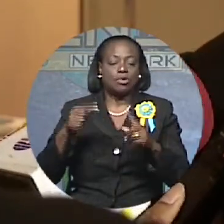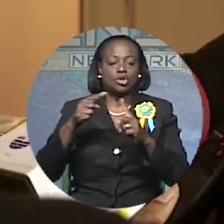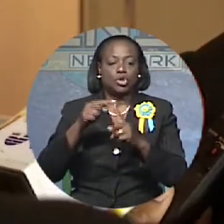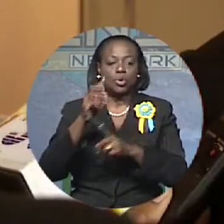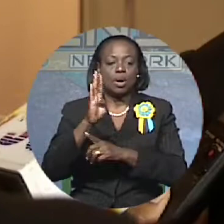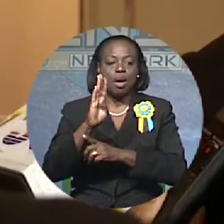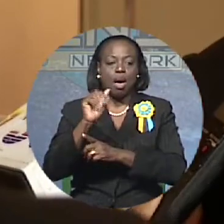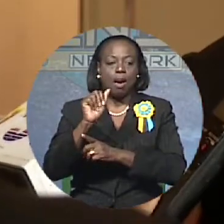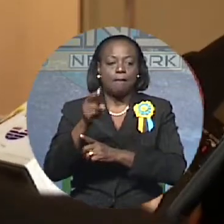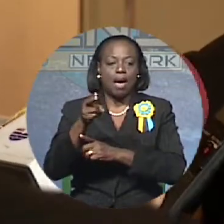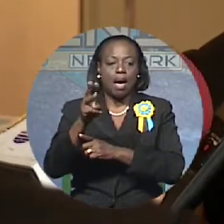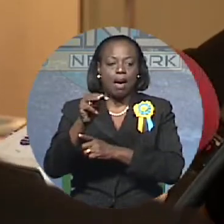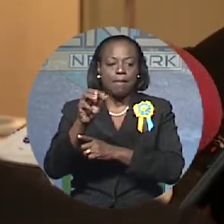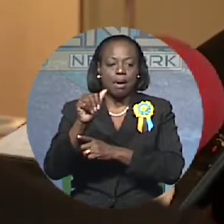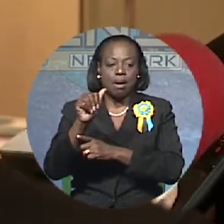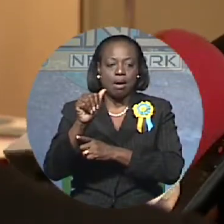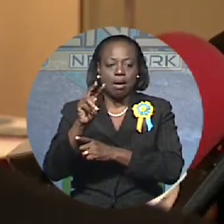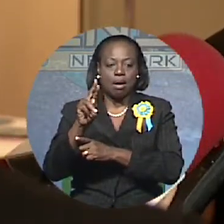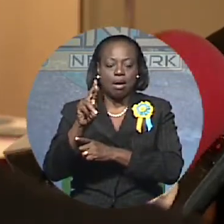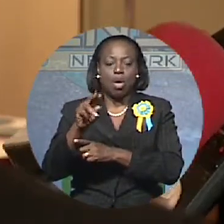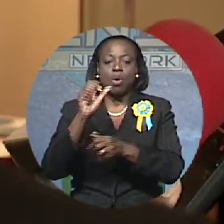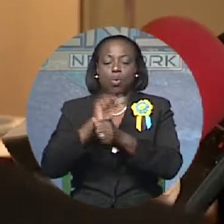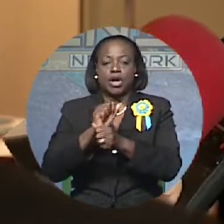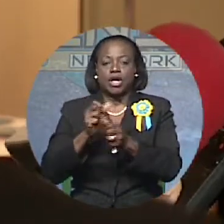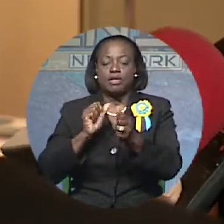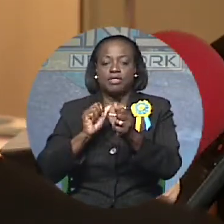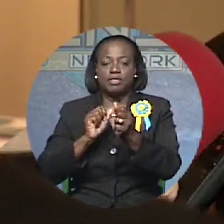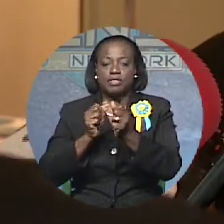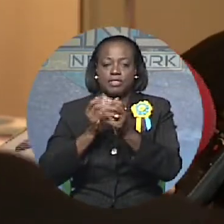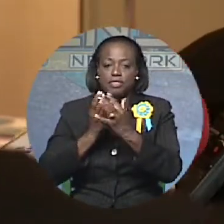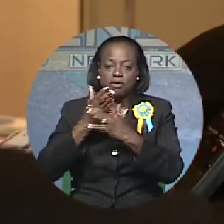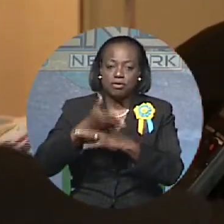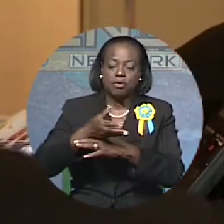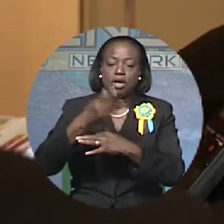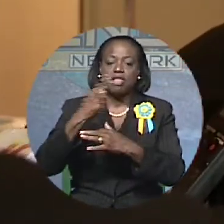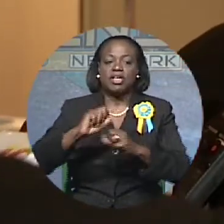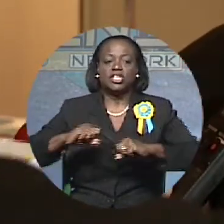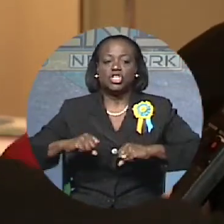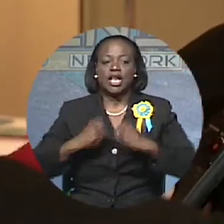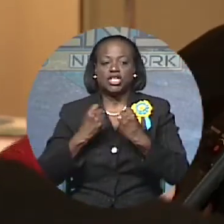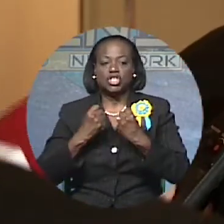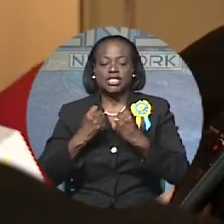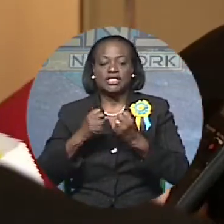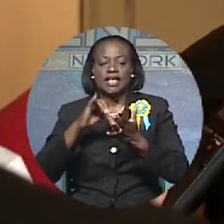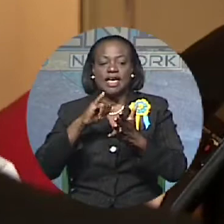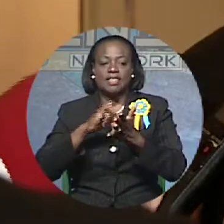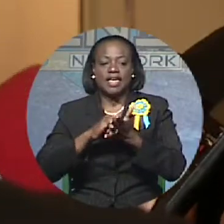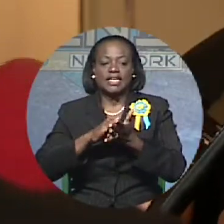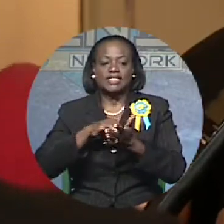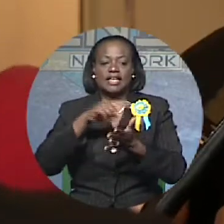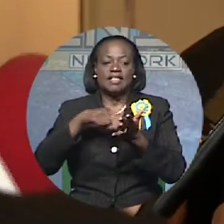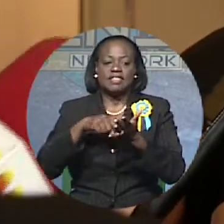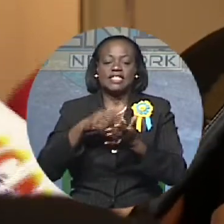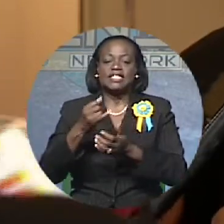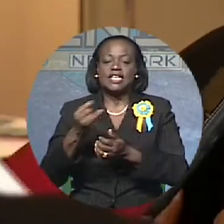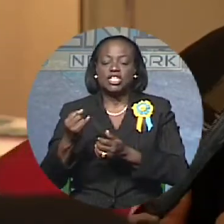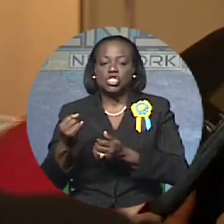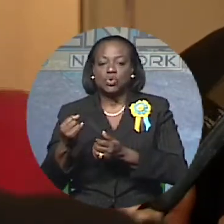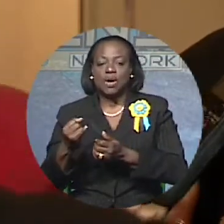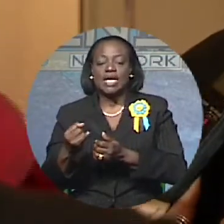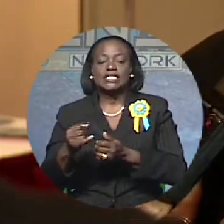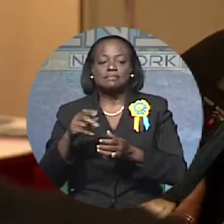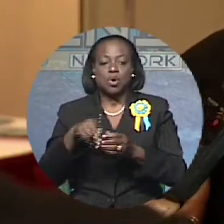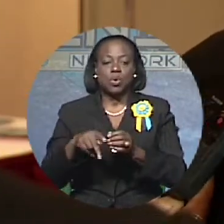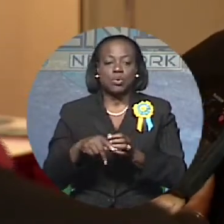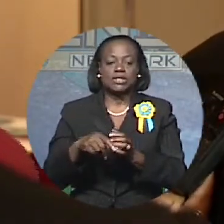is trying to work through the challenges that this issue has posed between us, and we are working through that challenges